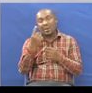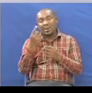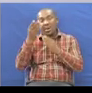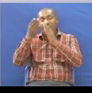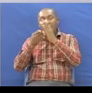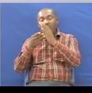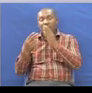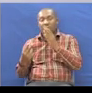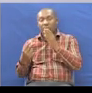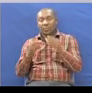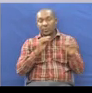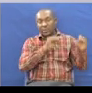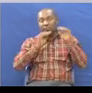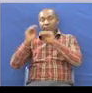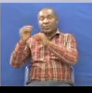Also,